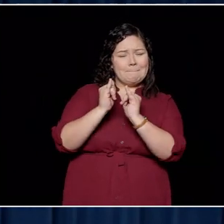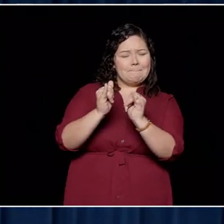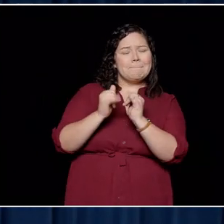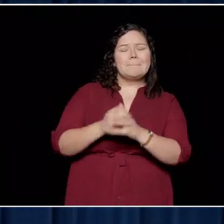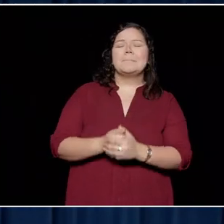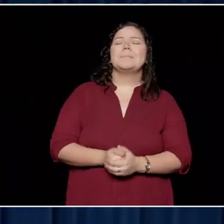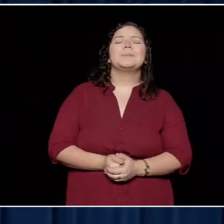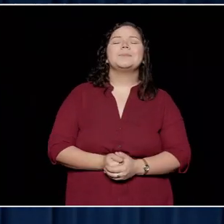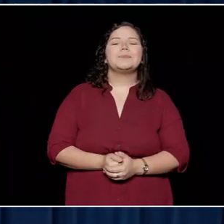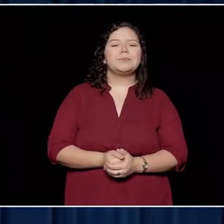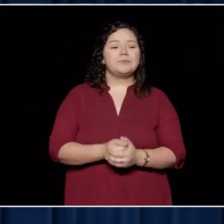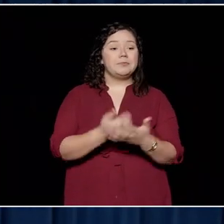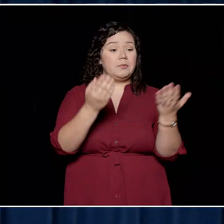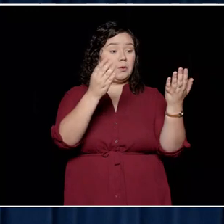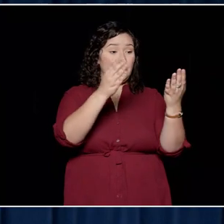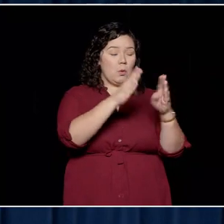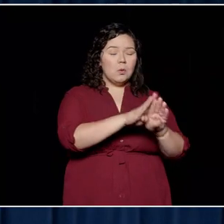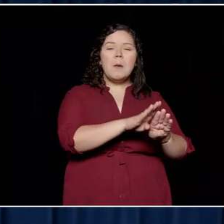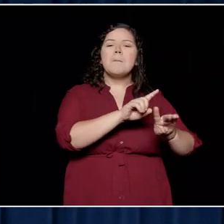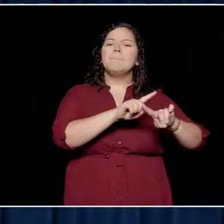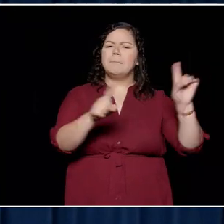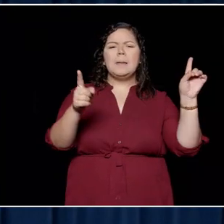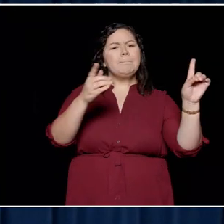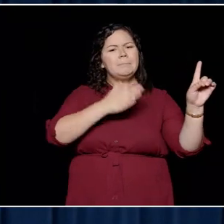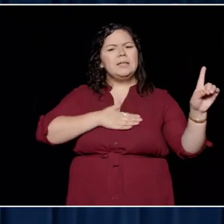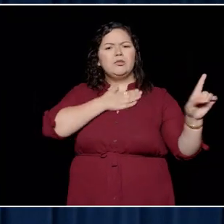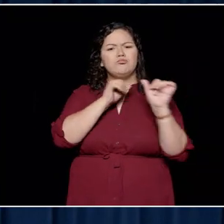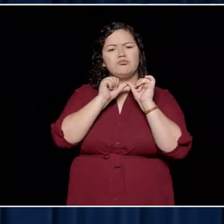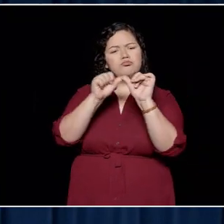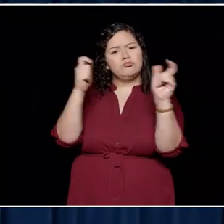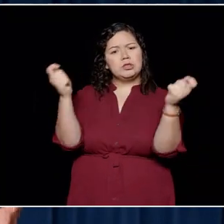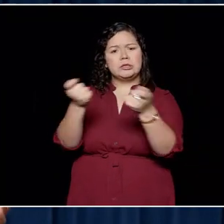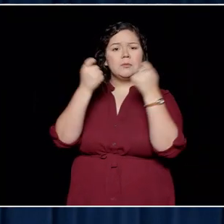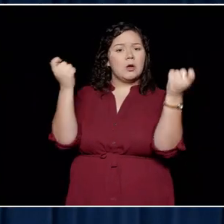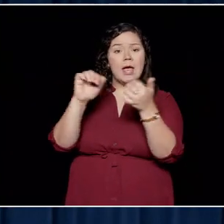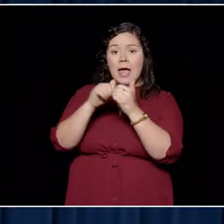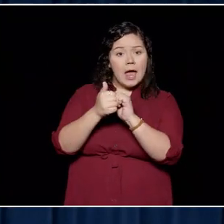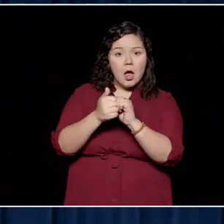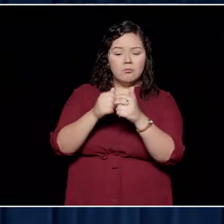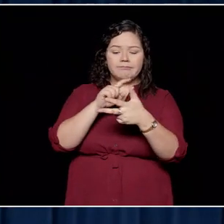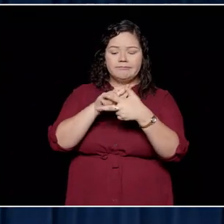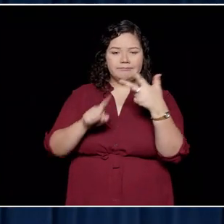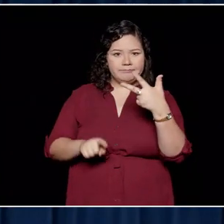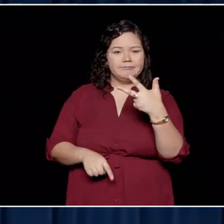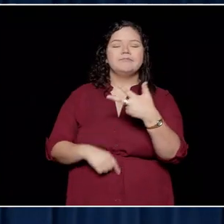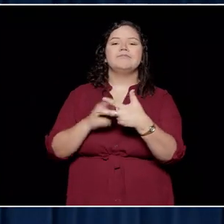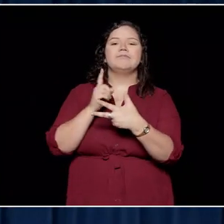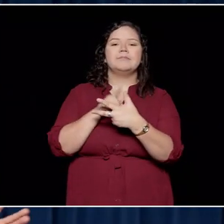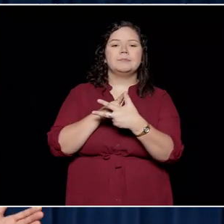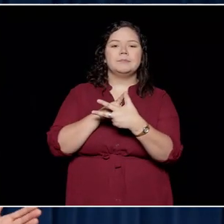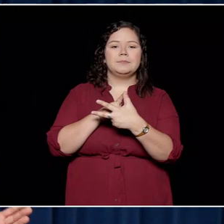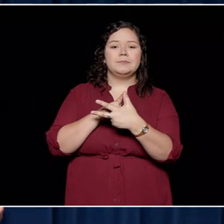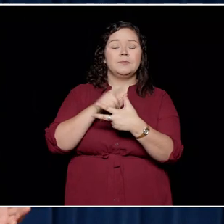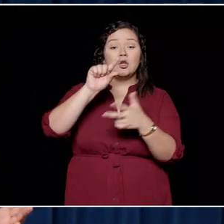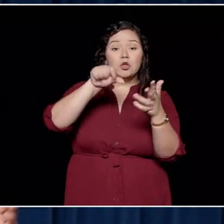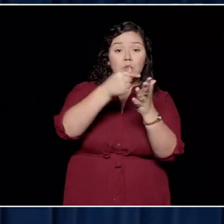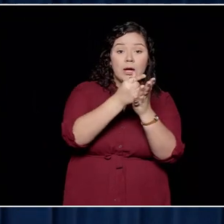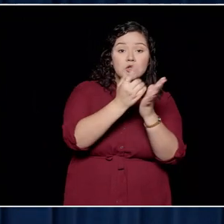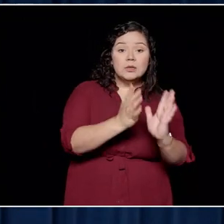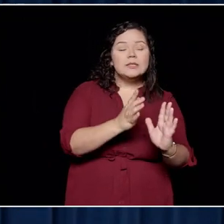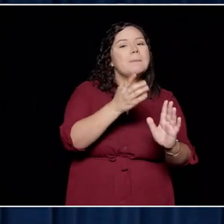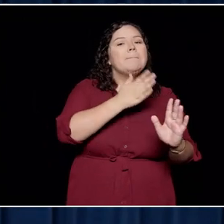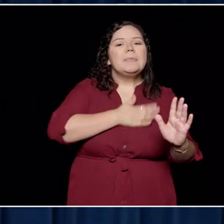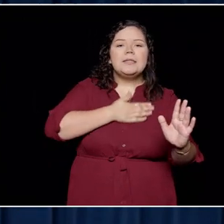the ceremony concludes, I invite you to continue the celebration by doing three things. Graduates, please